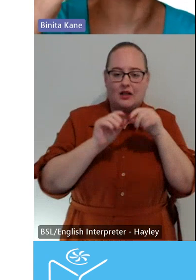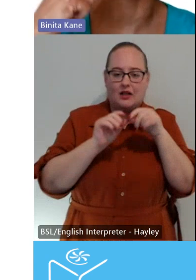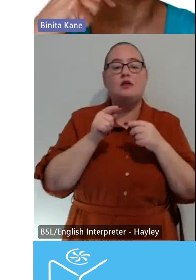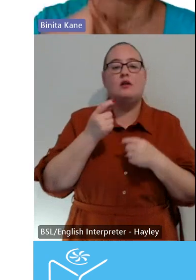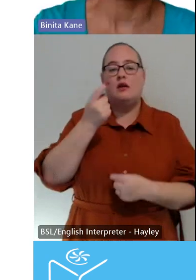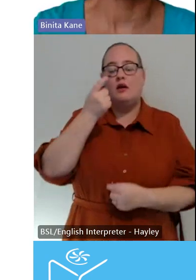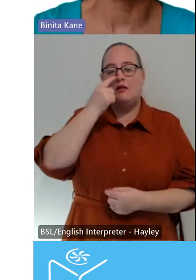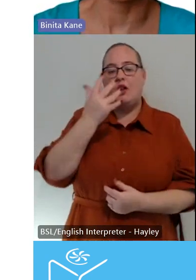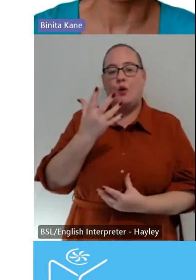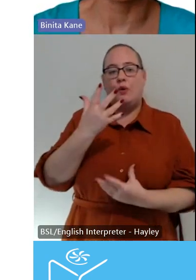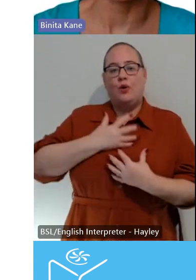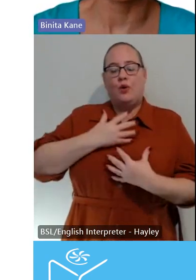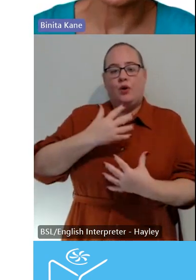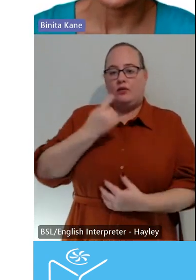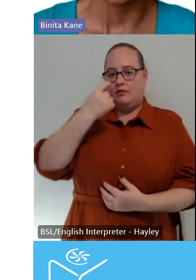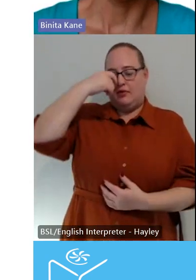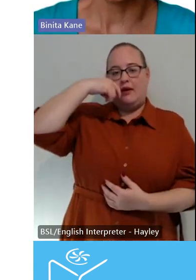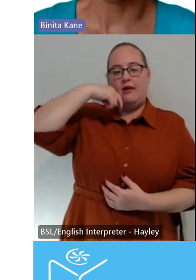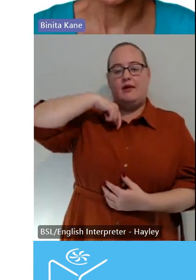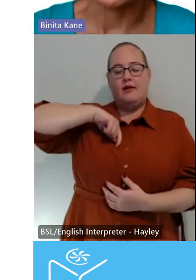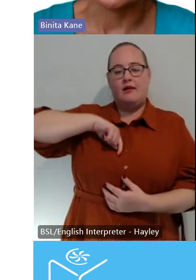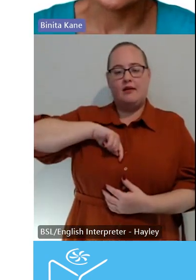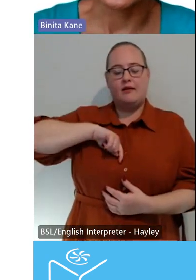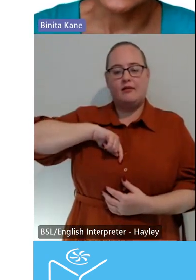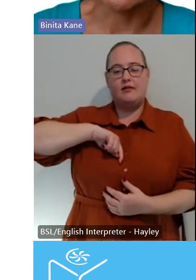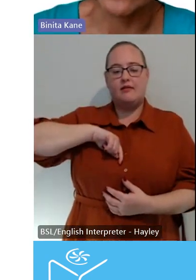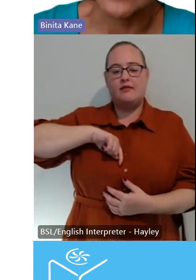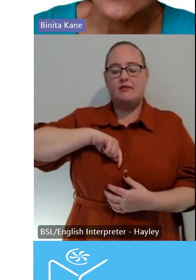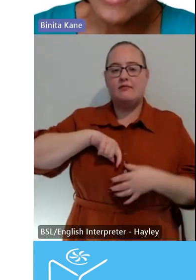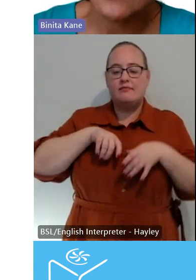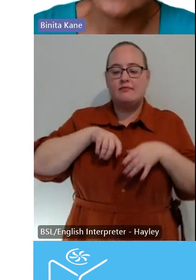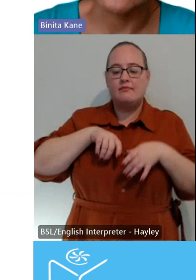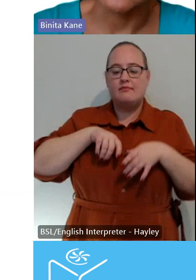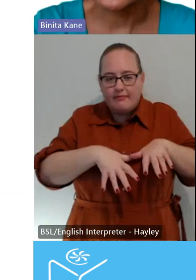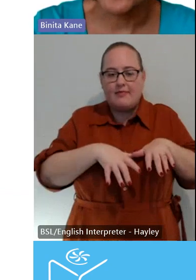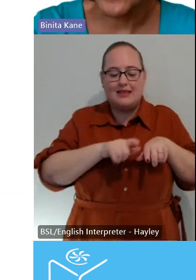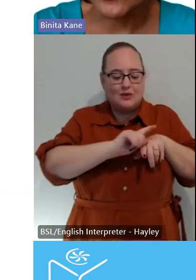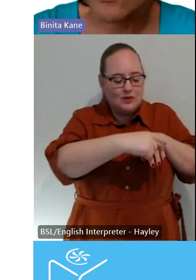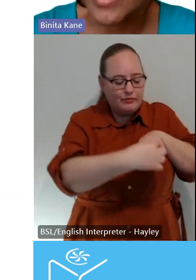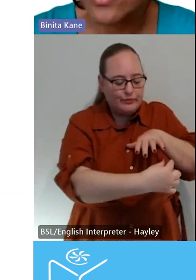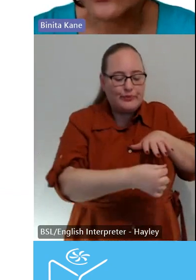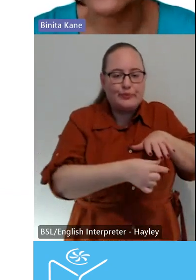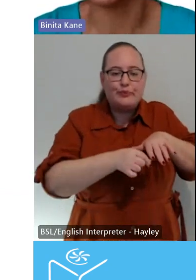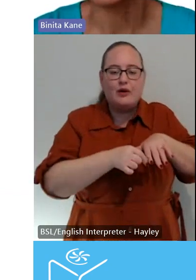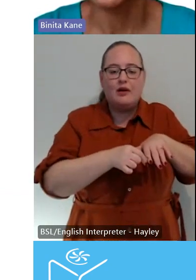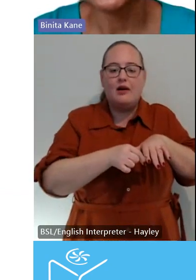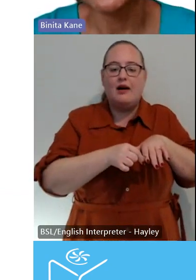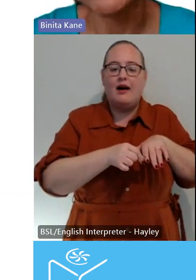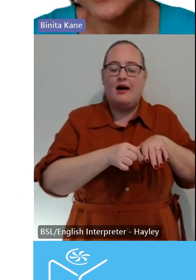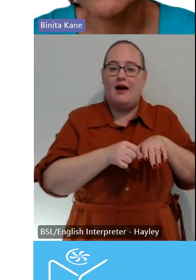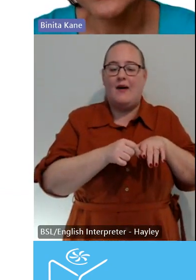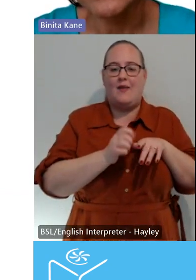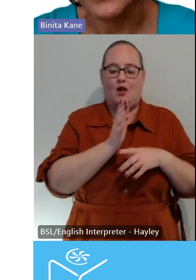through the nose, down into the main airways, right to the end into the little alveolar sacs, and then the little box on the right-hand corner